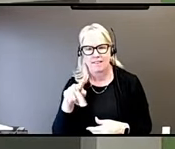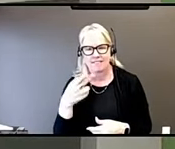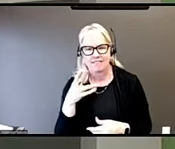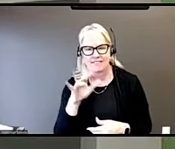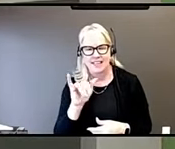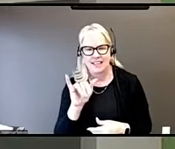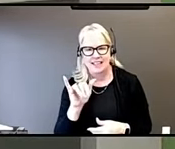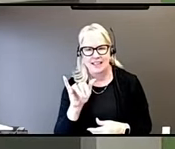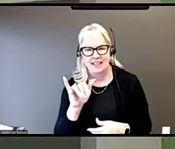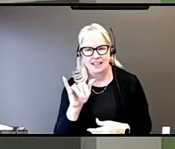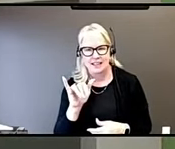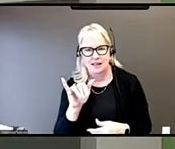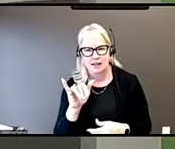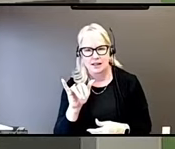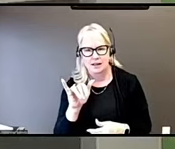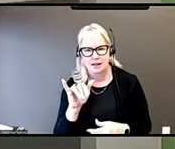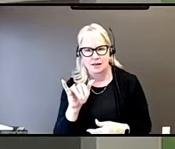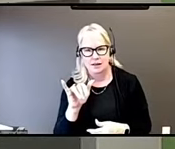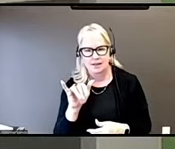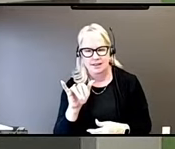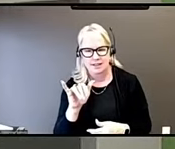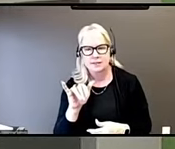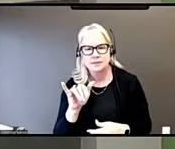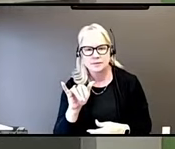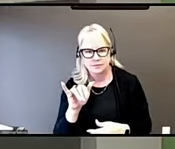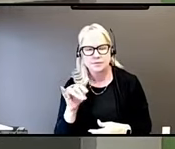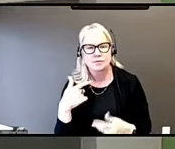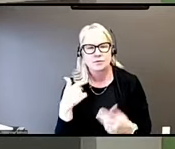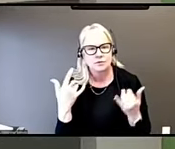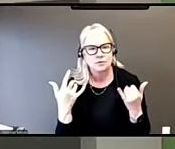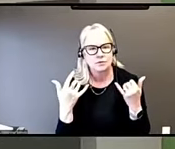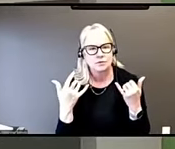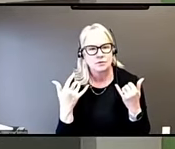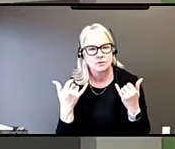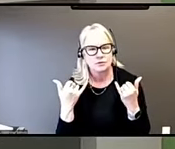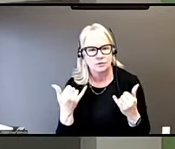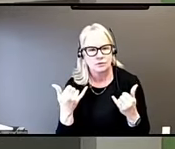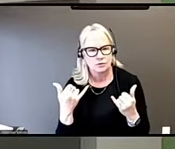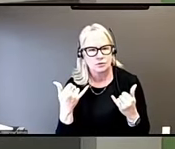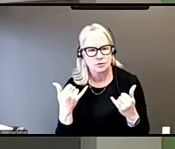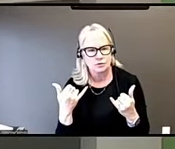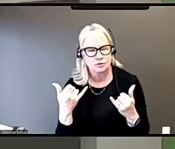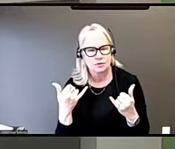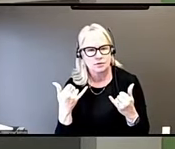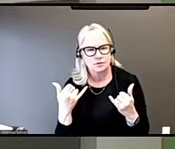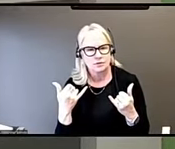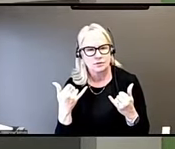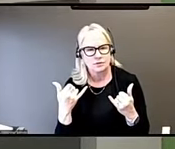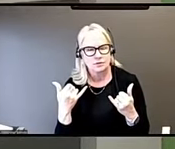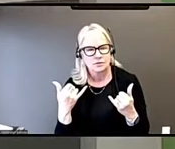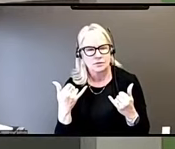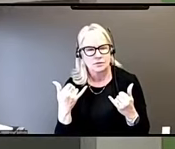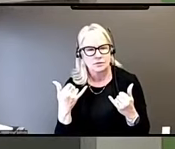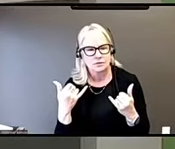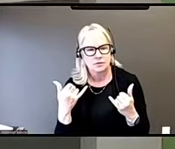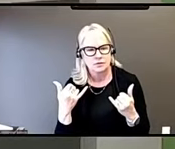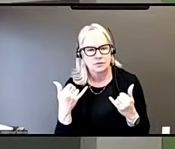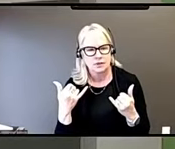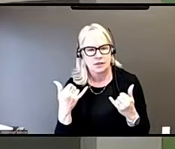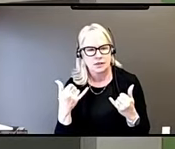Regional Municipality. Participating in the briefing today, our key remarks will be given by Mayor Mike